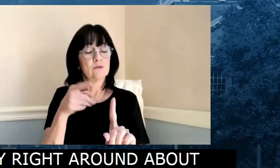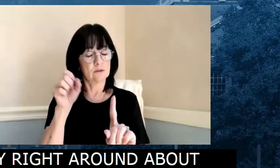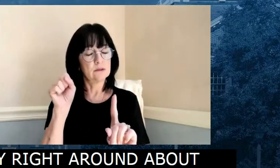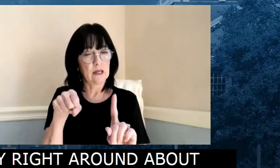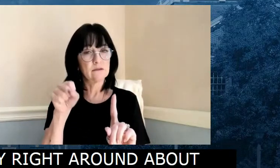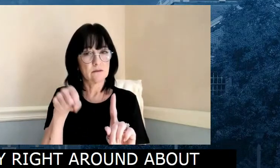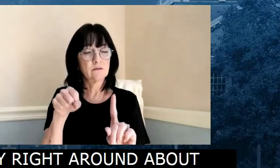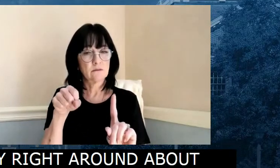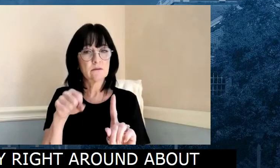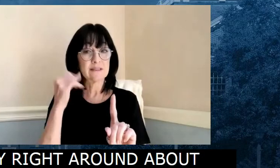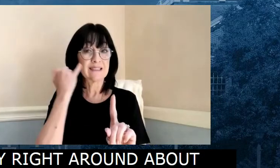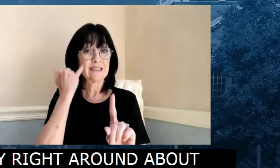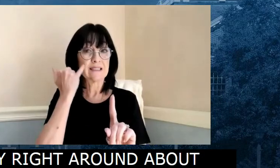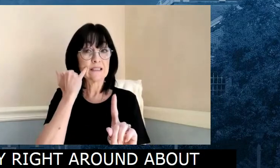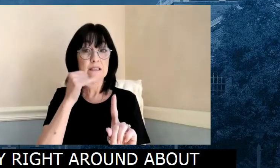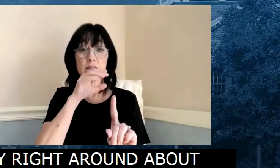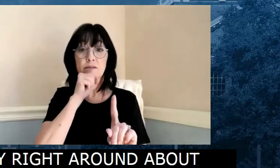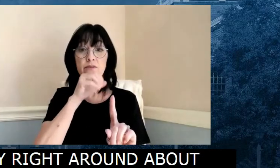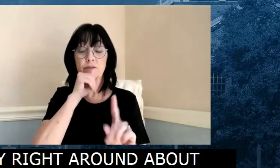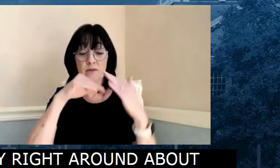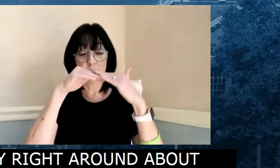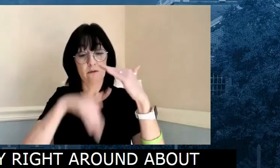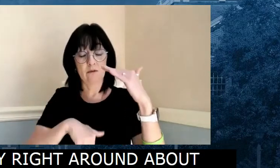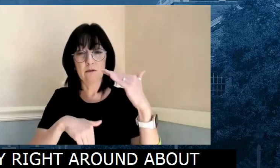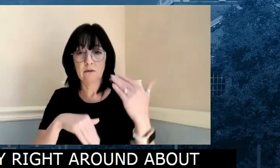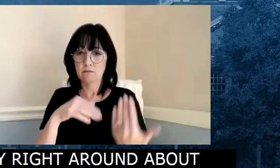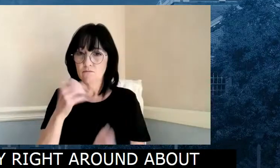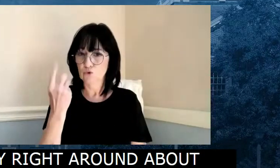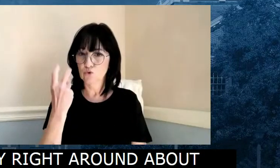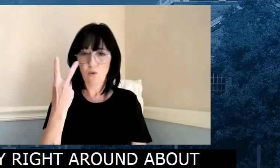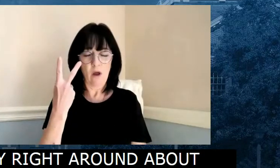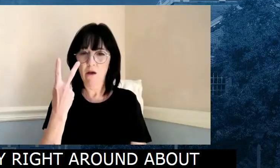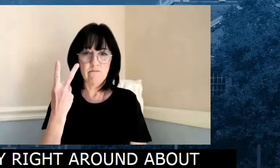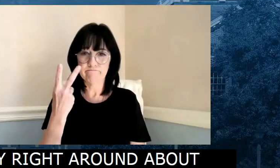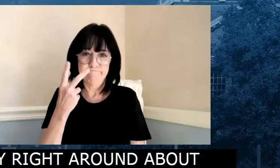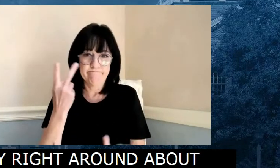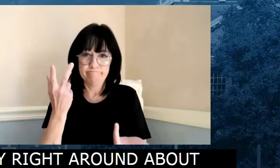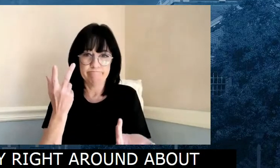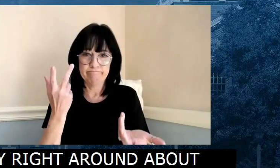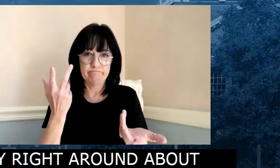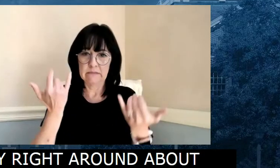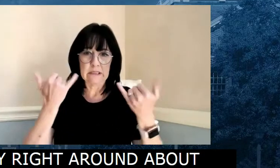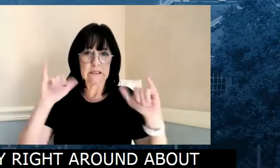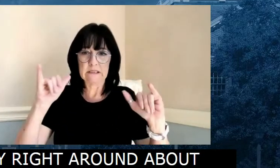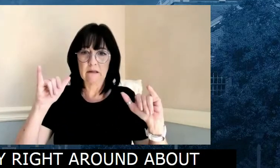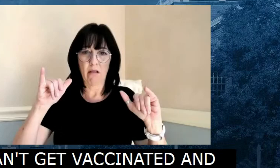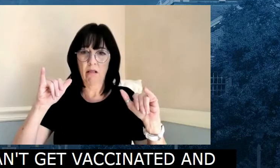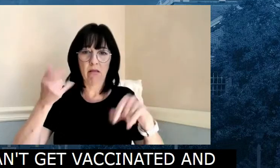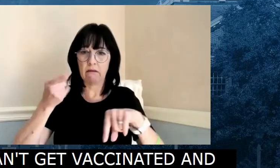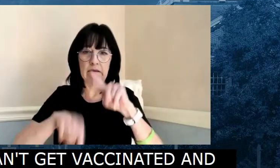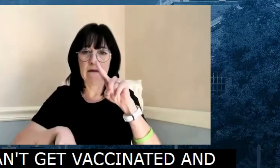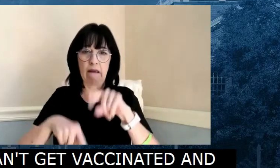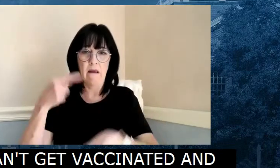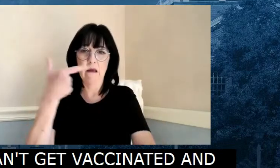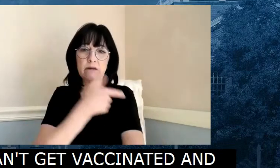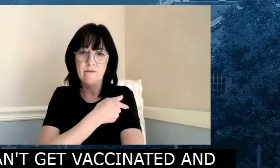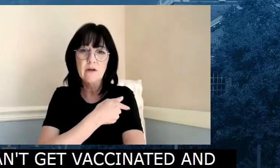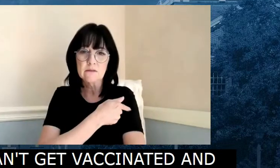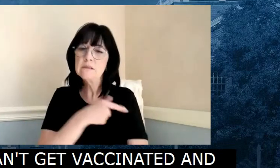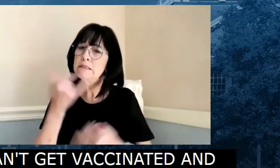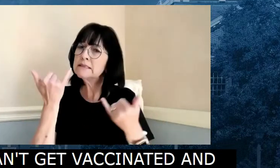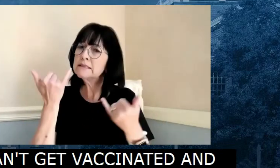Kids under the age of 12 can't get vaccinated, and we still have a lot of kids 12 and up who still need to get